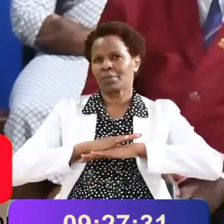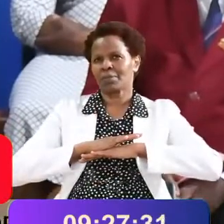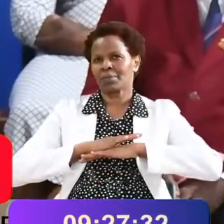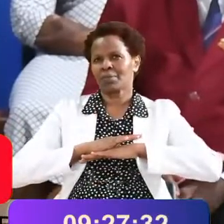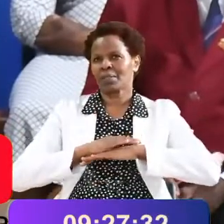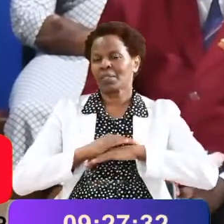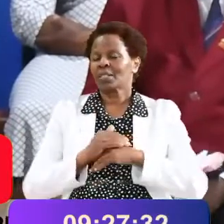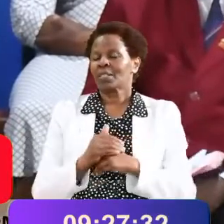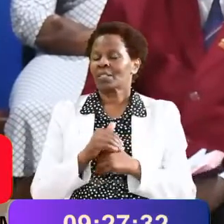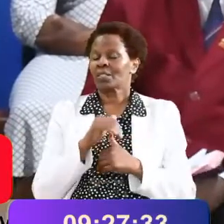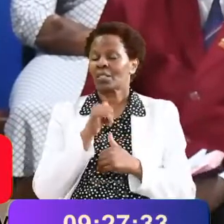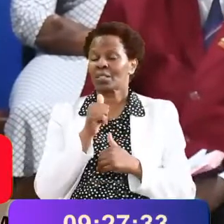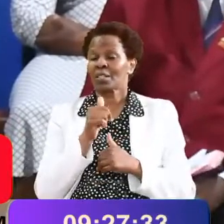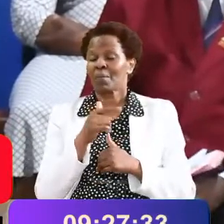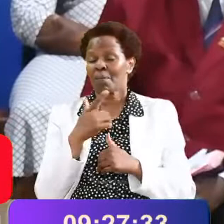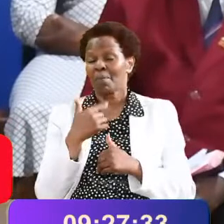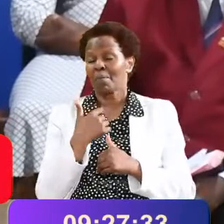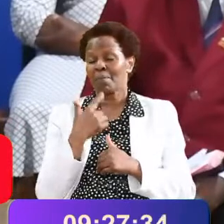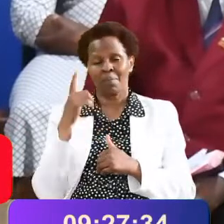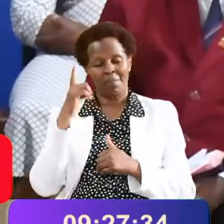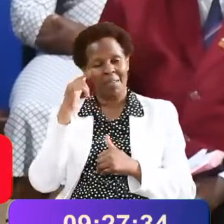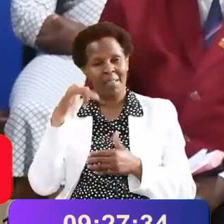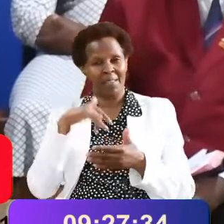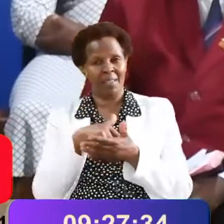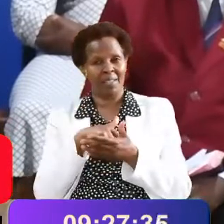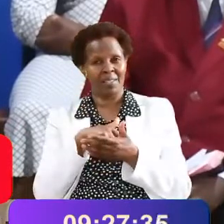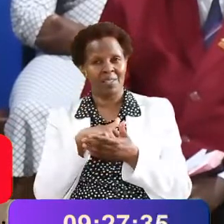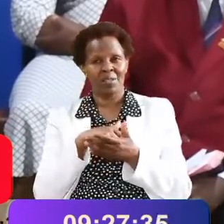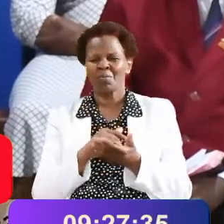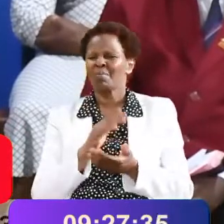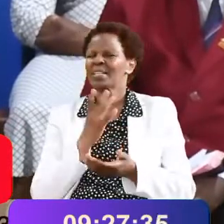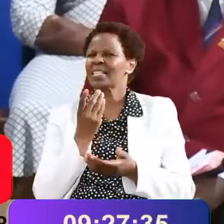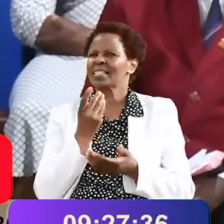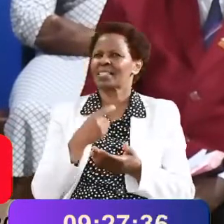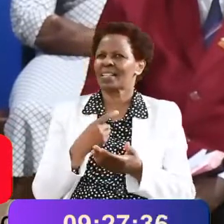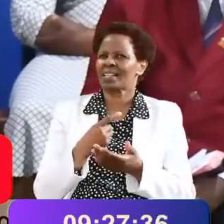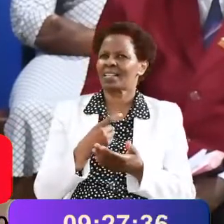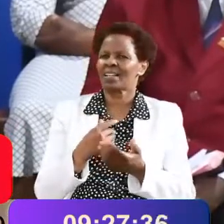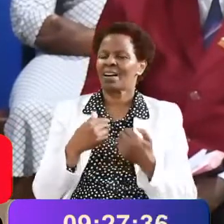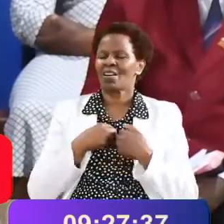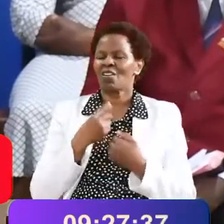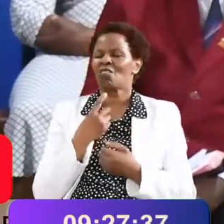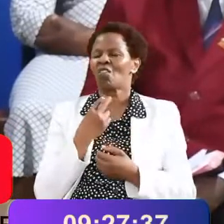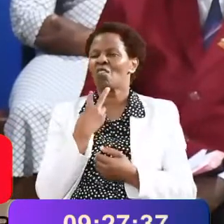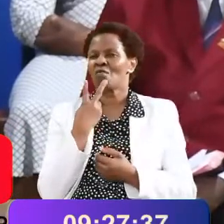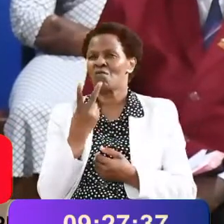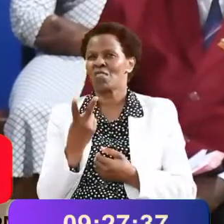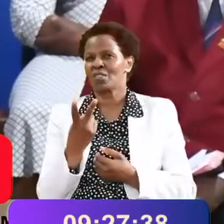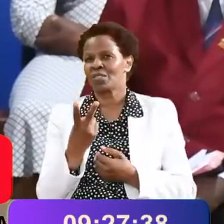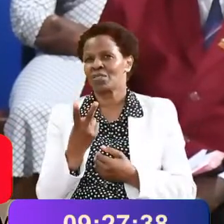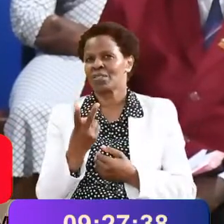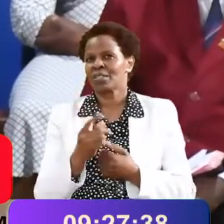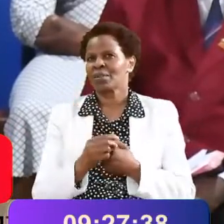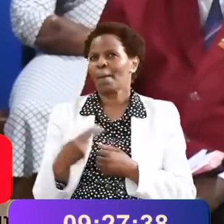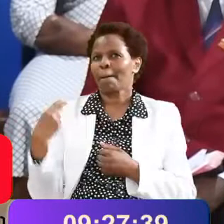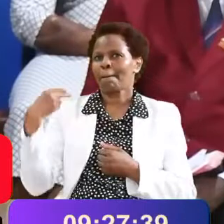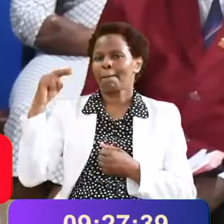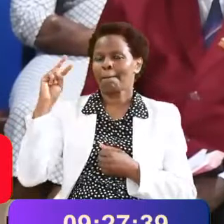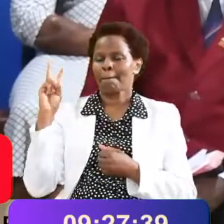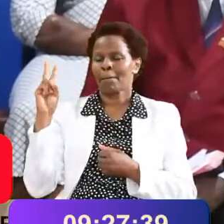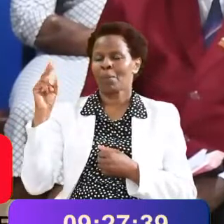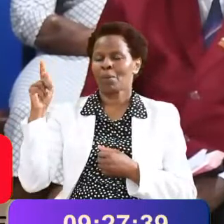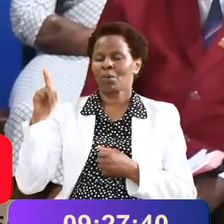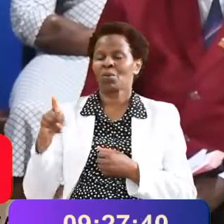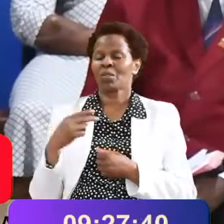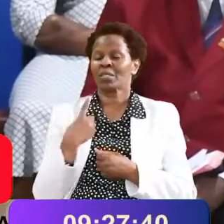mean lack of ambition. Let us be ambitious. Let us have that vision Habakkuk is saying, write the vision and put